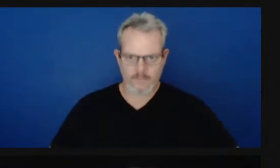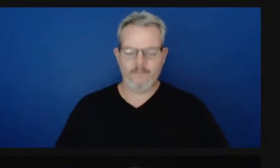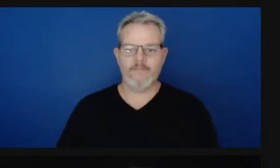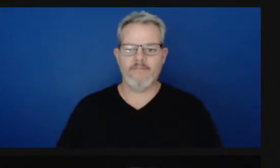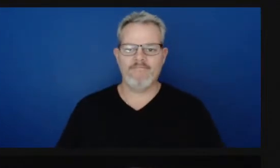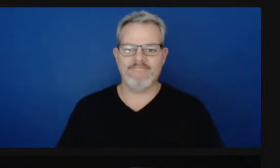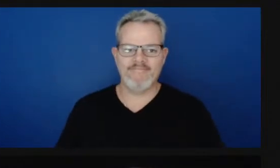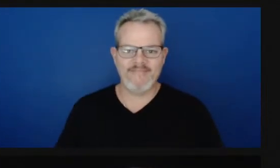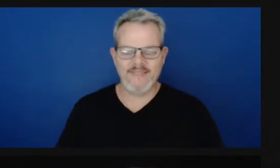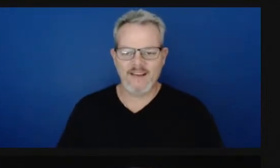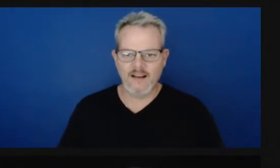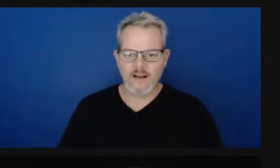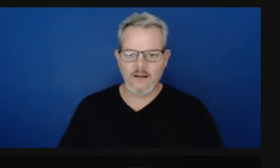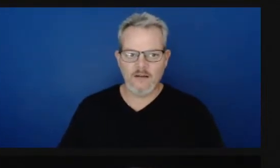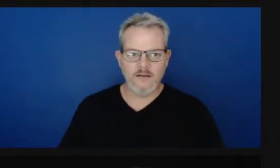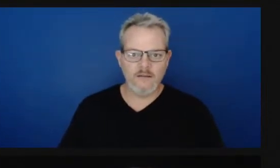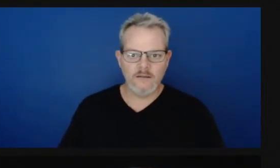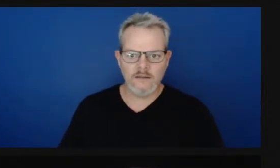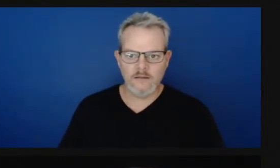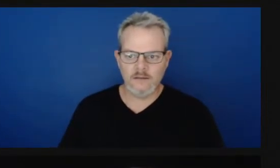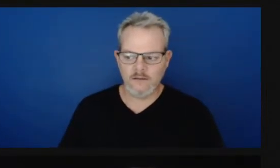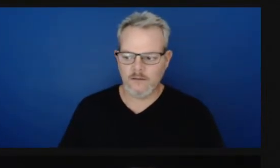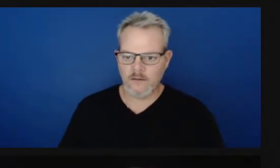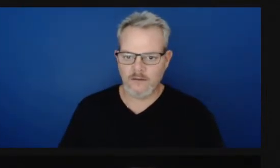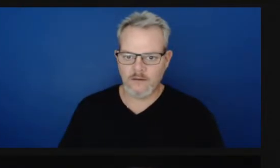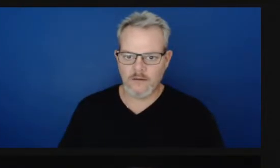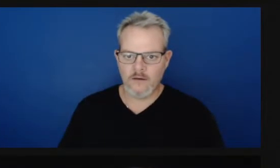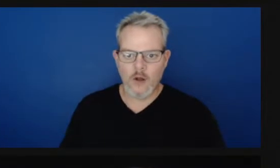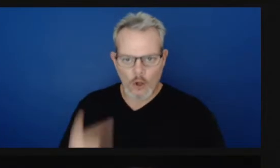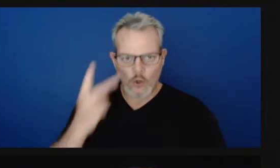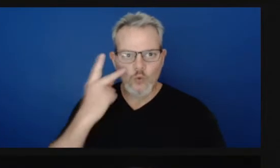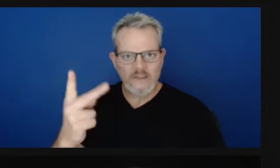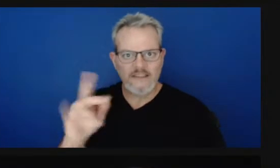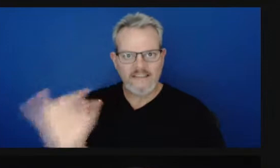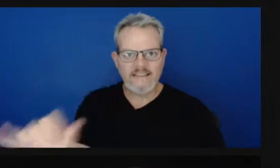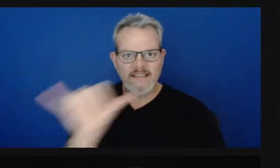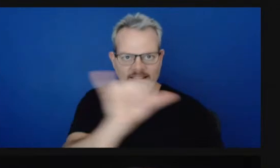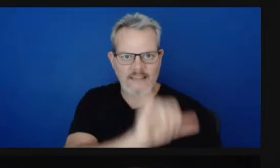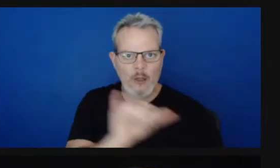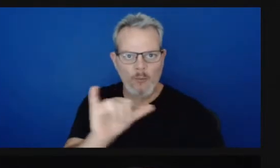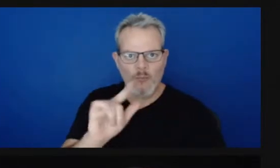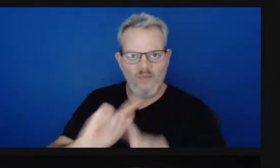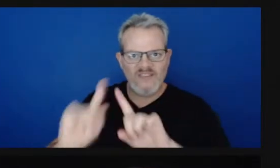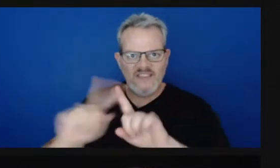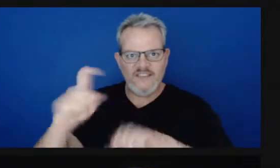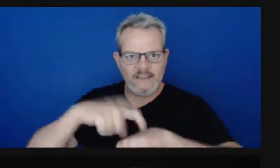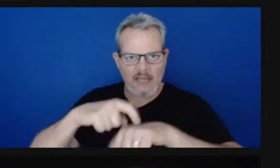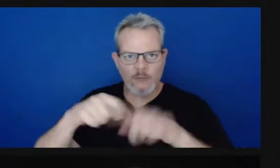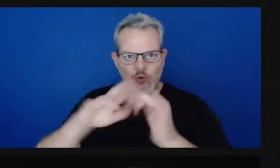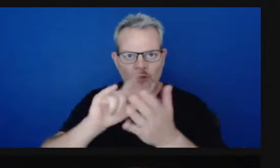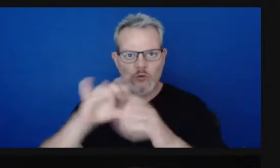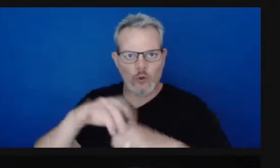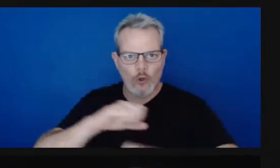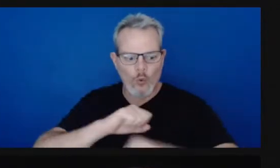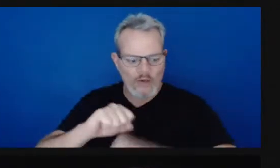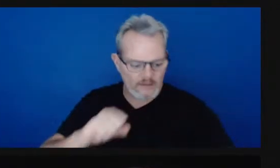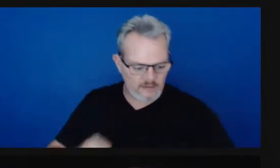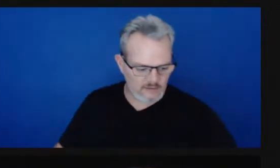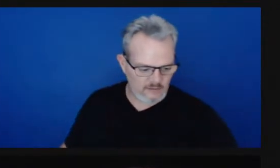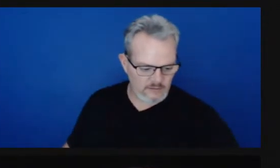Right? Same map we just saw. Slightly different times, deep earthquakes. And that is mostly